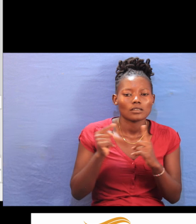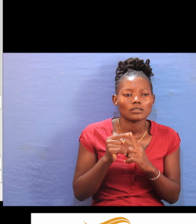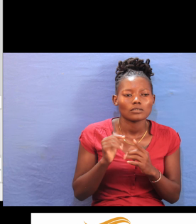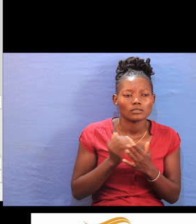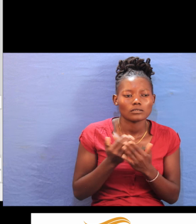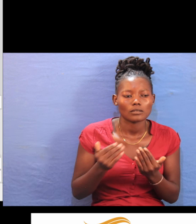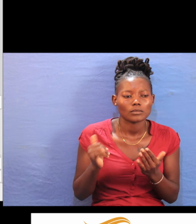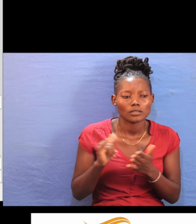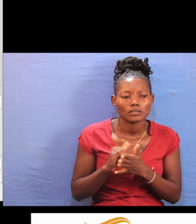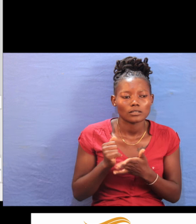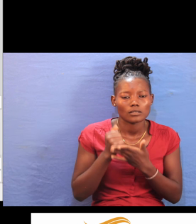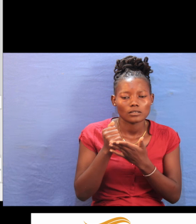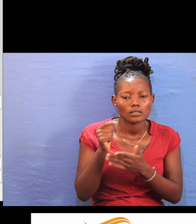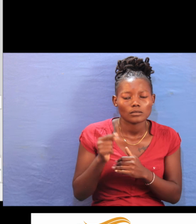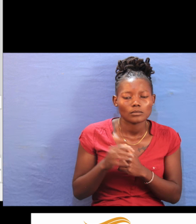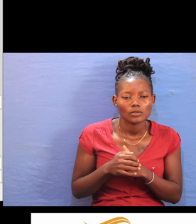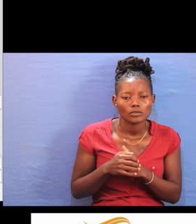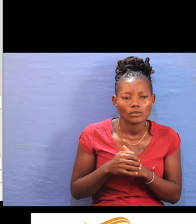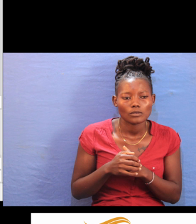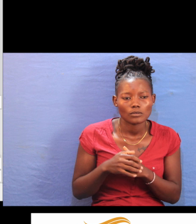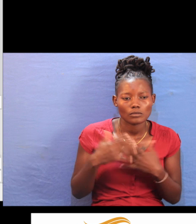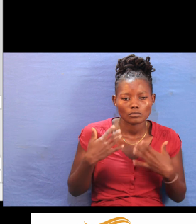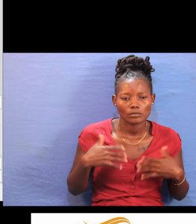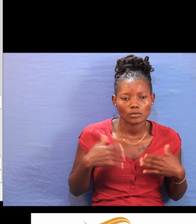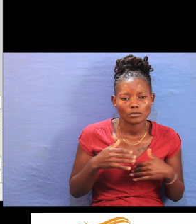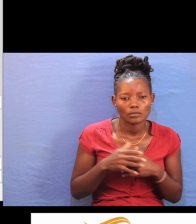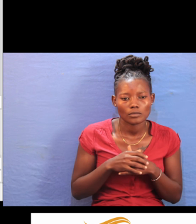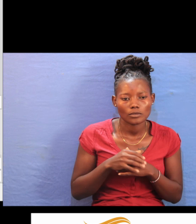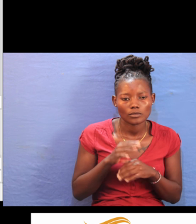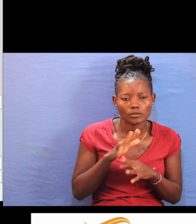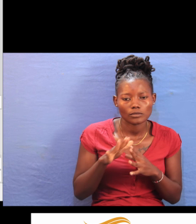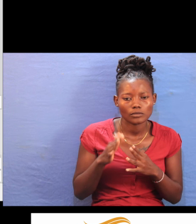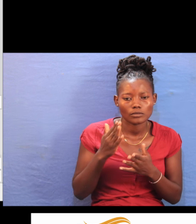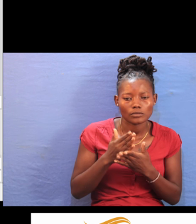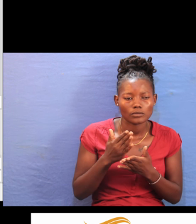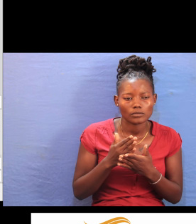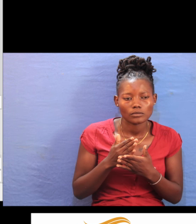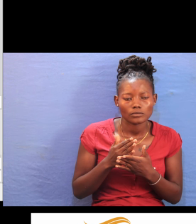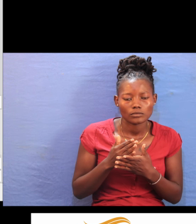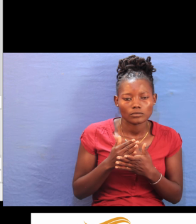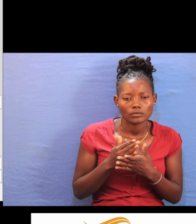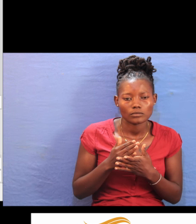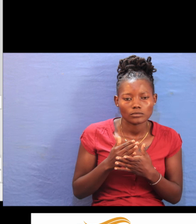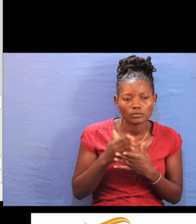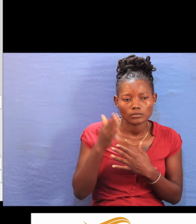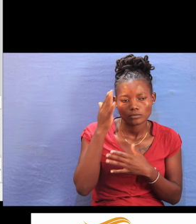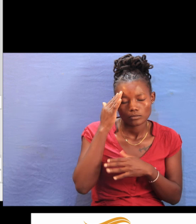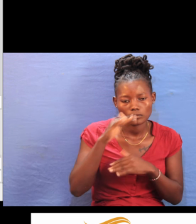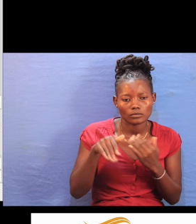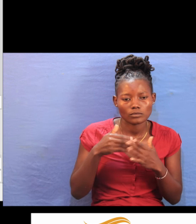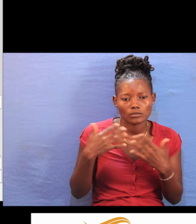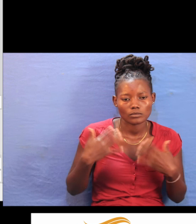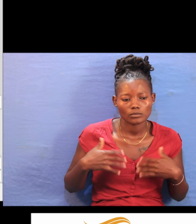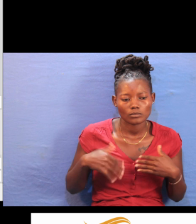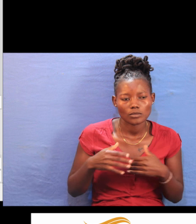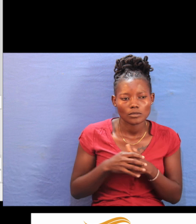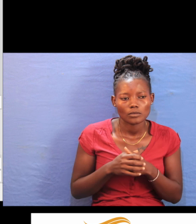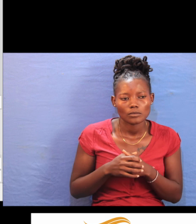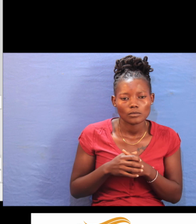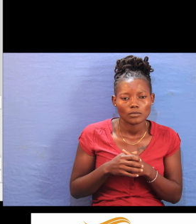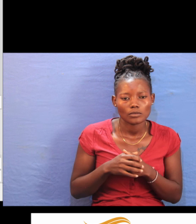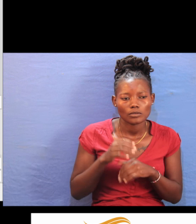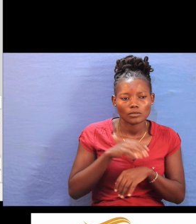10 repetitions in the next cycle. So it helps us, it helps to motivate the athletes